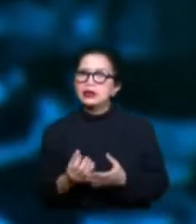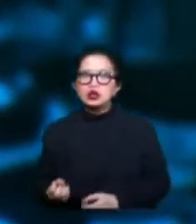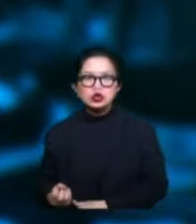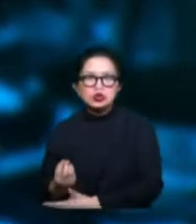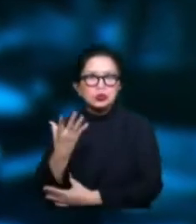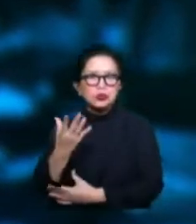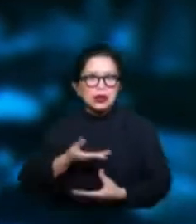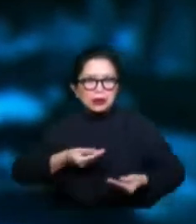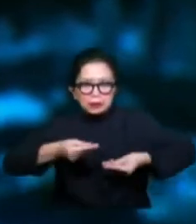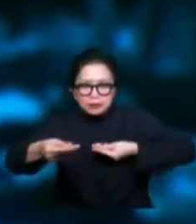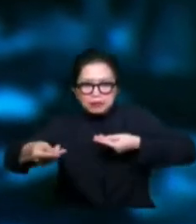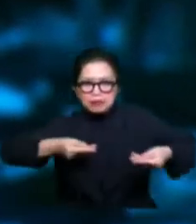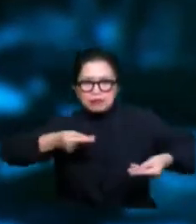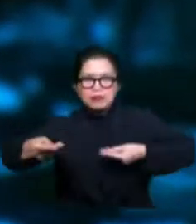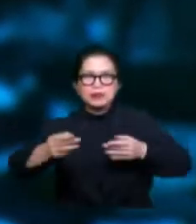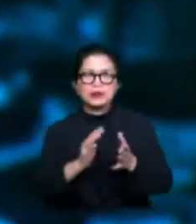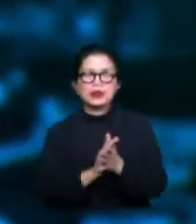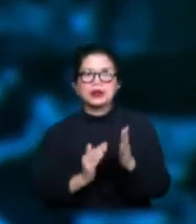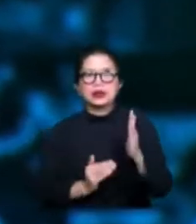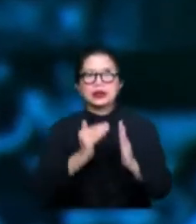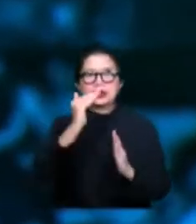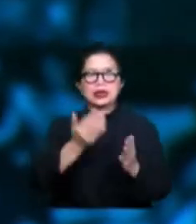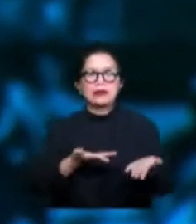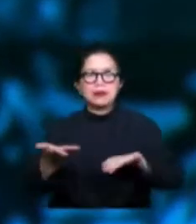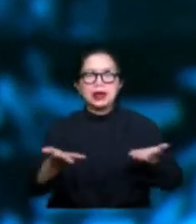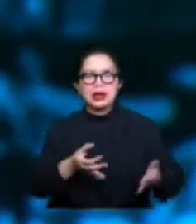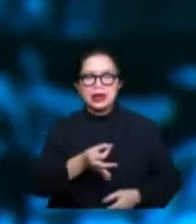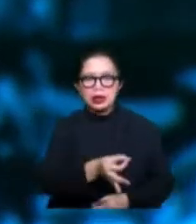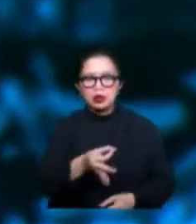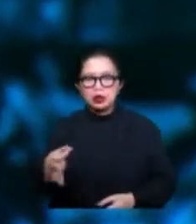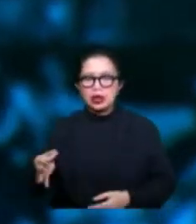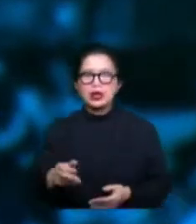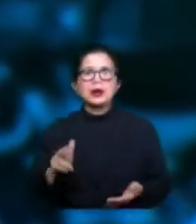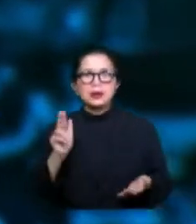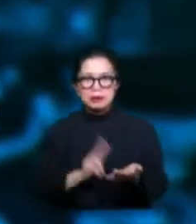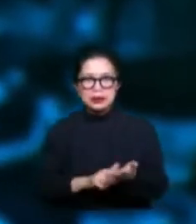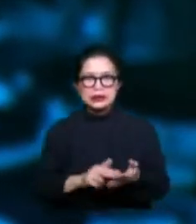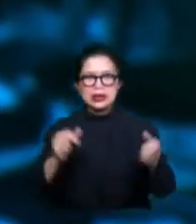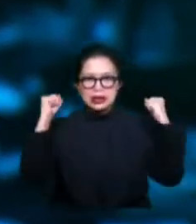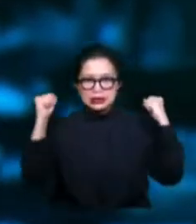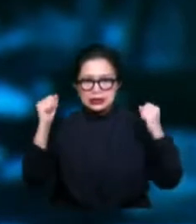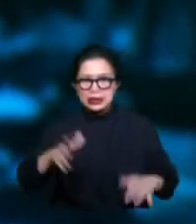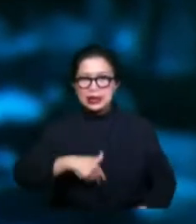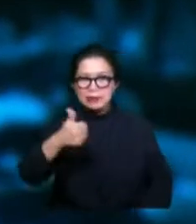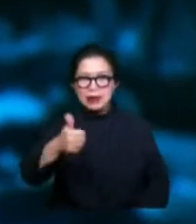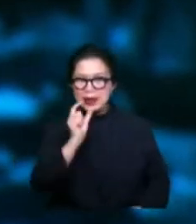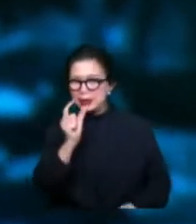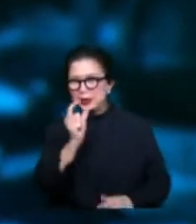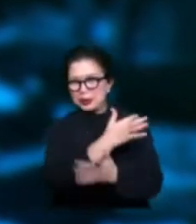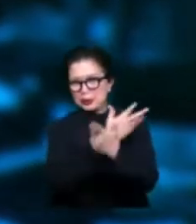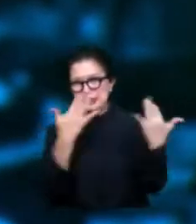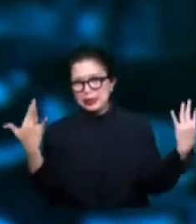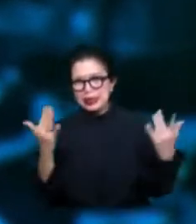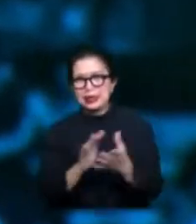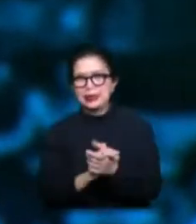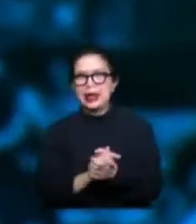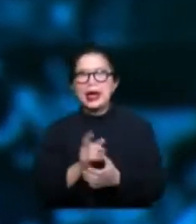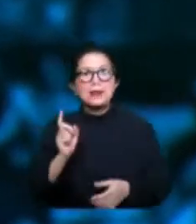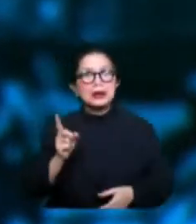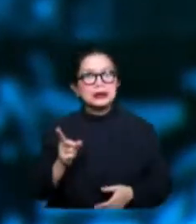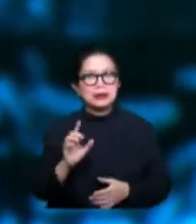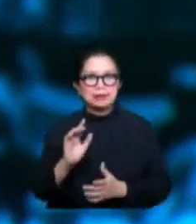services and to ensure better health for the people. Considering Jakarta urban public health determinant consists